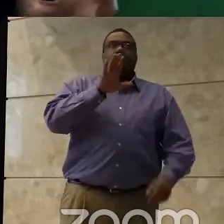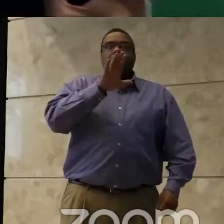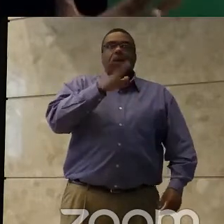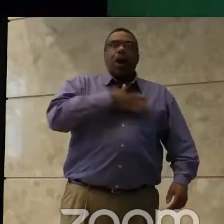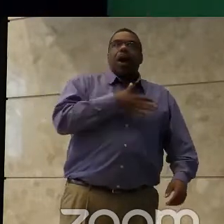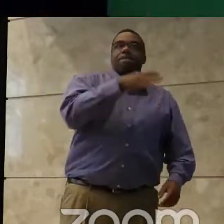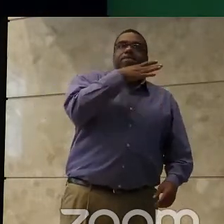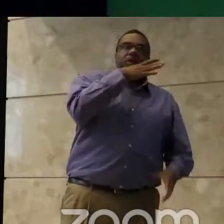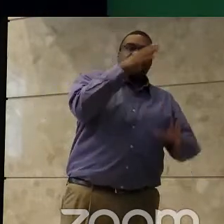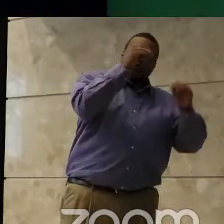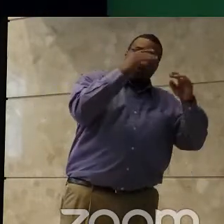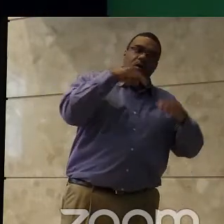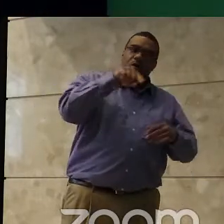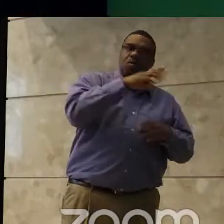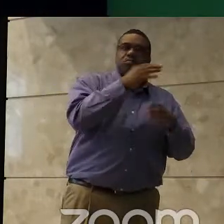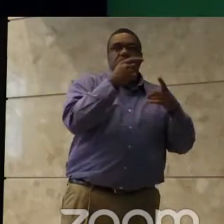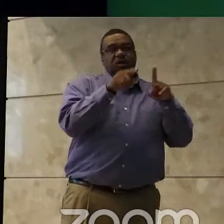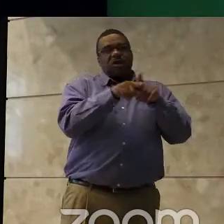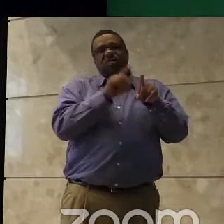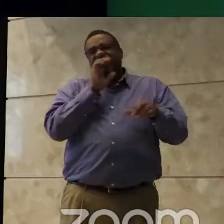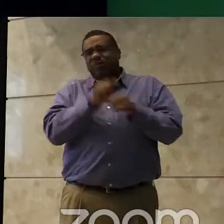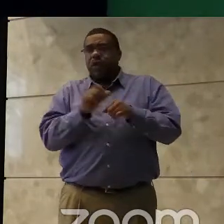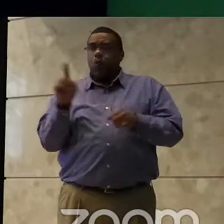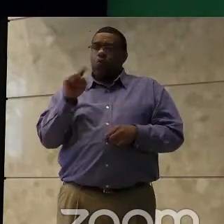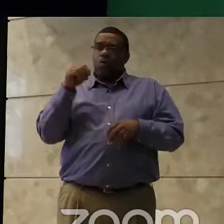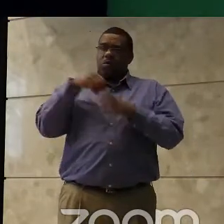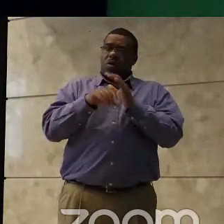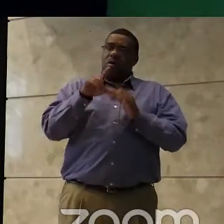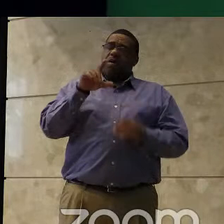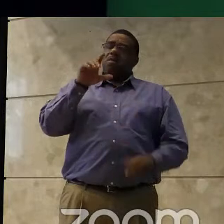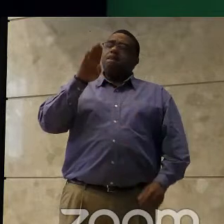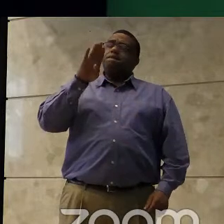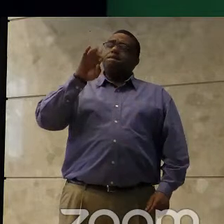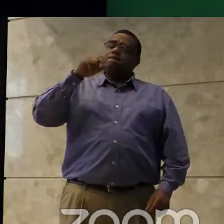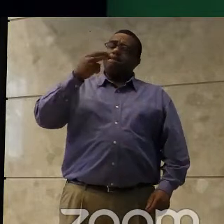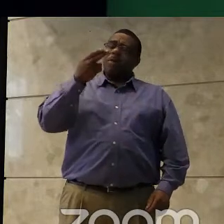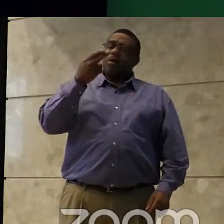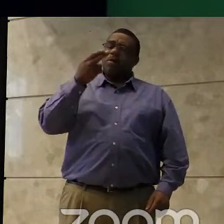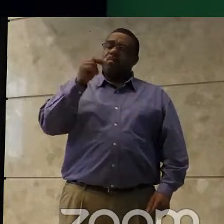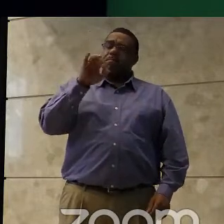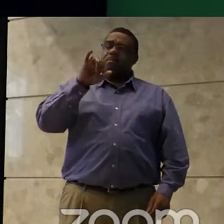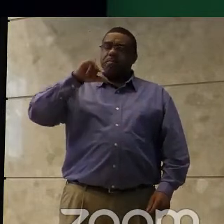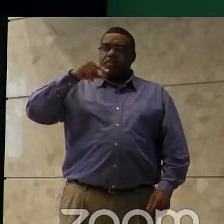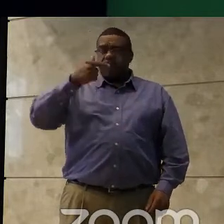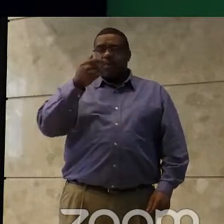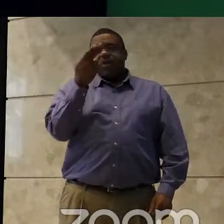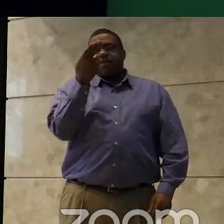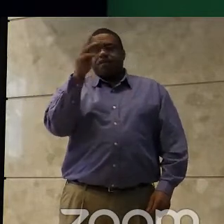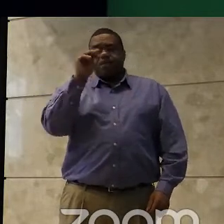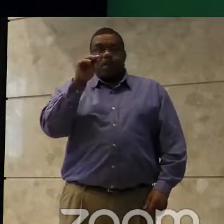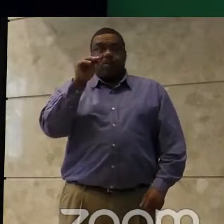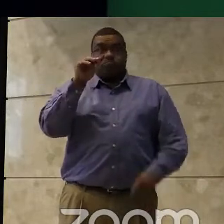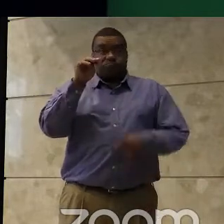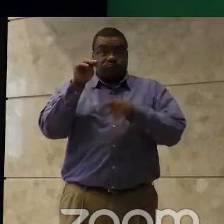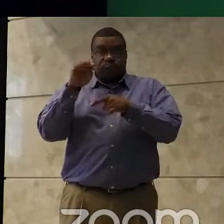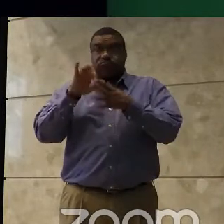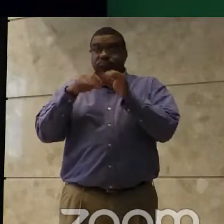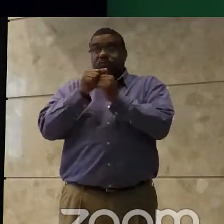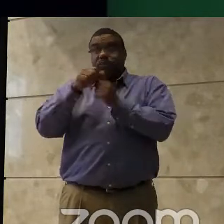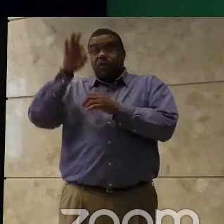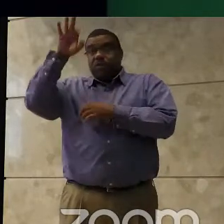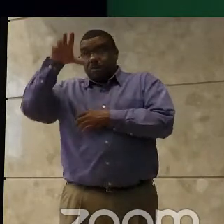small middle-class Black community in Birmingham. And he told us to leave